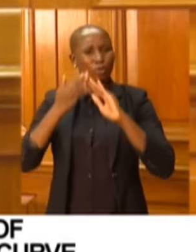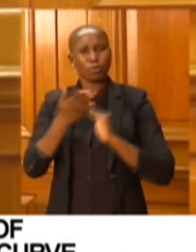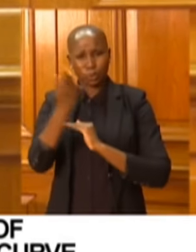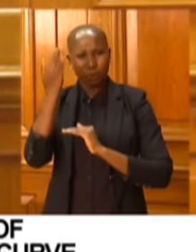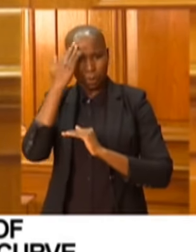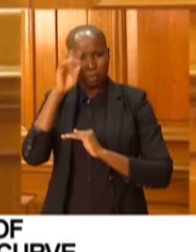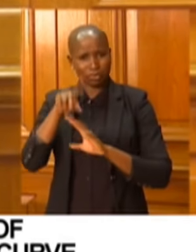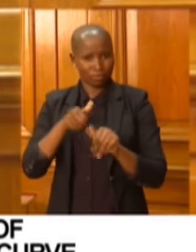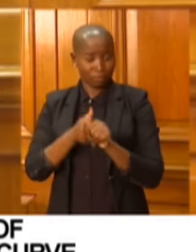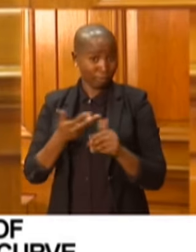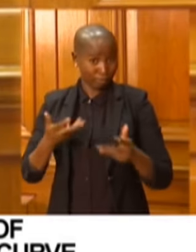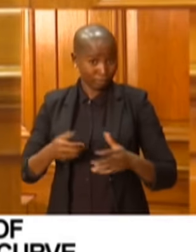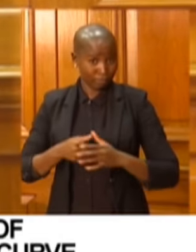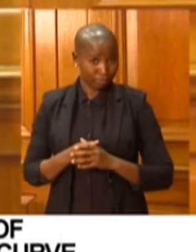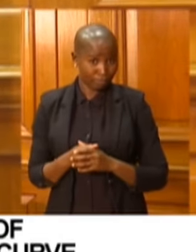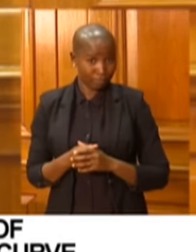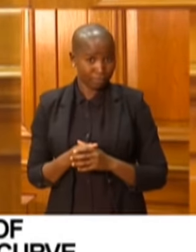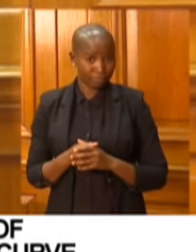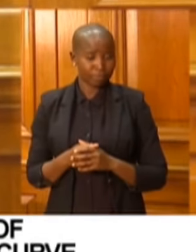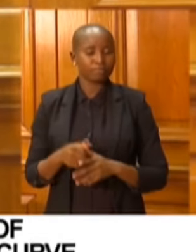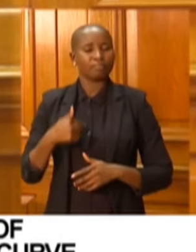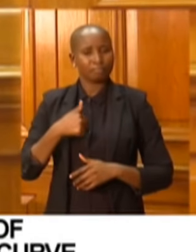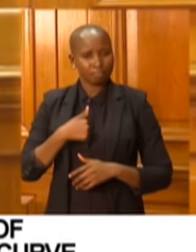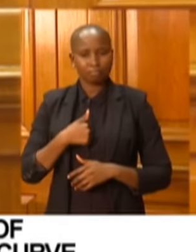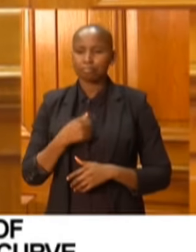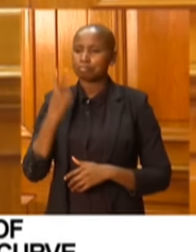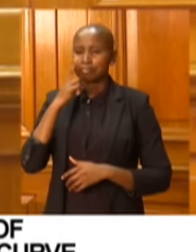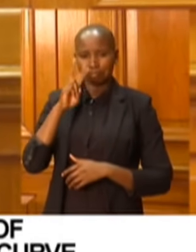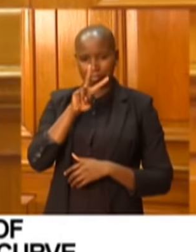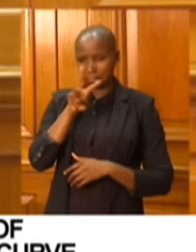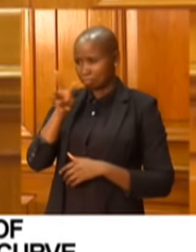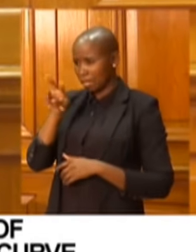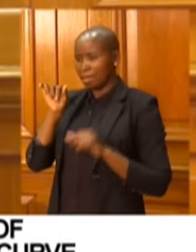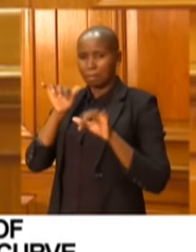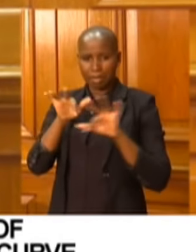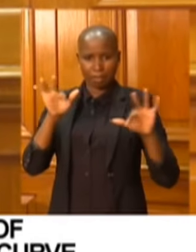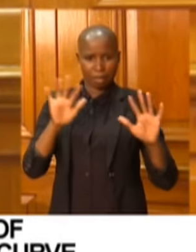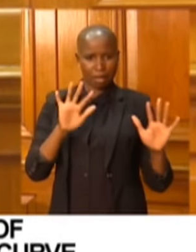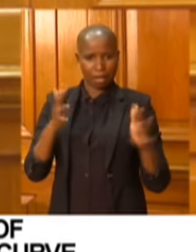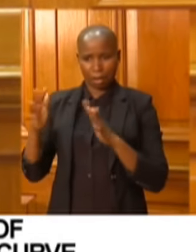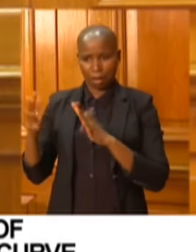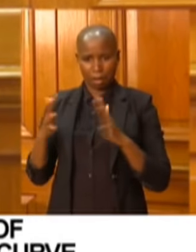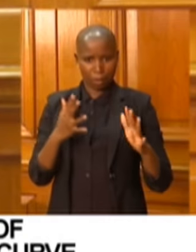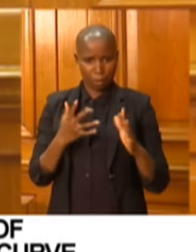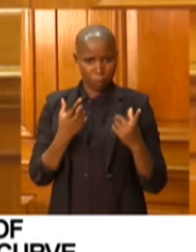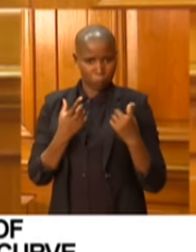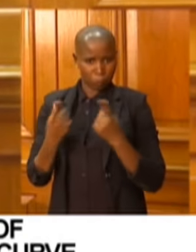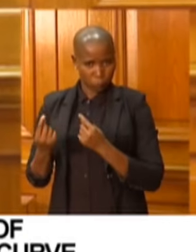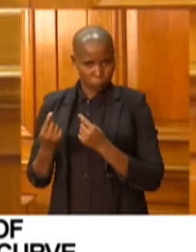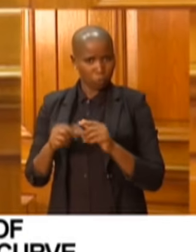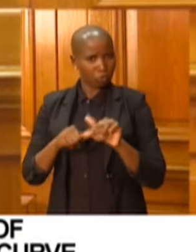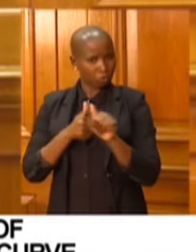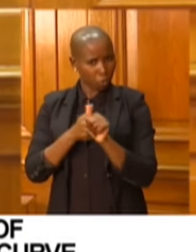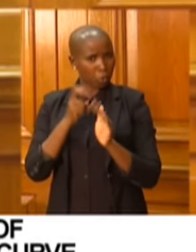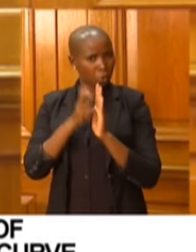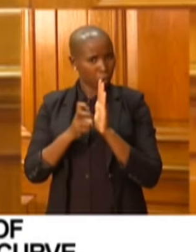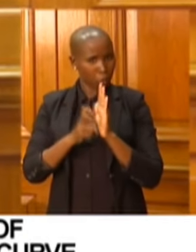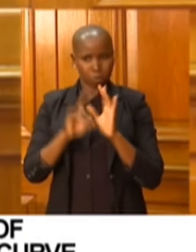am greatly encouraged by how people have responded to the call to wear